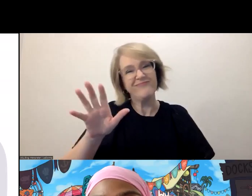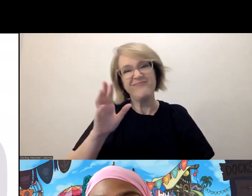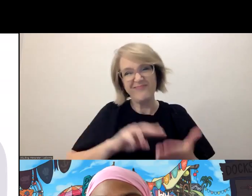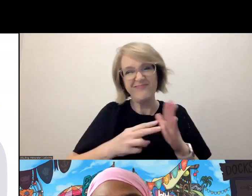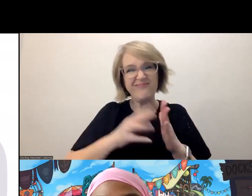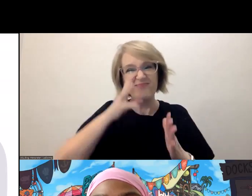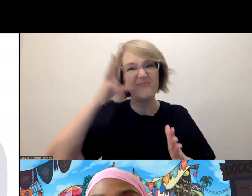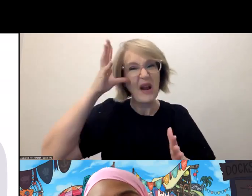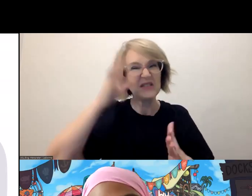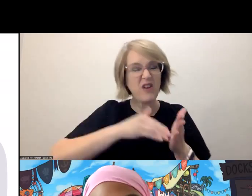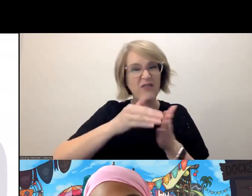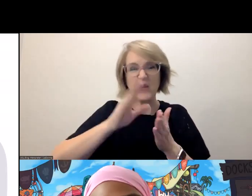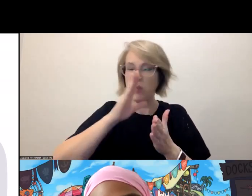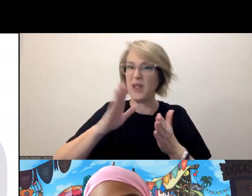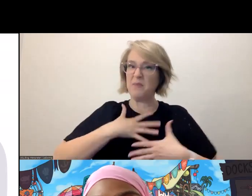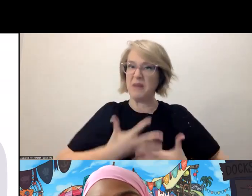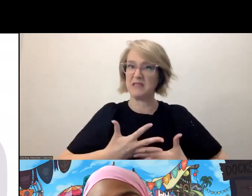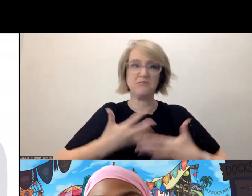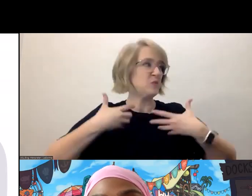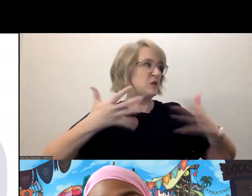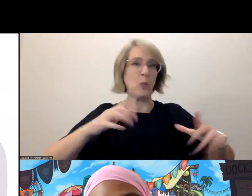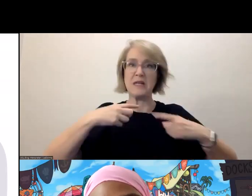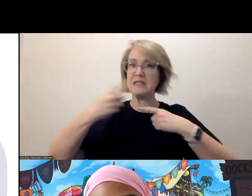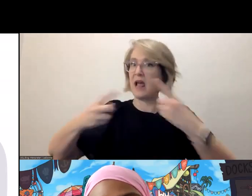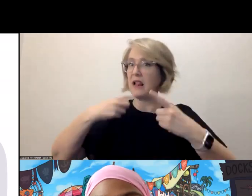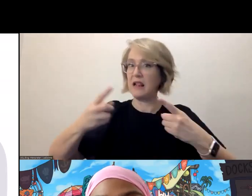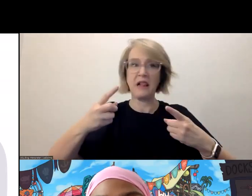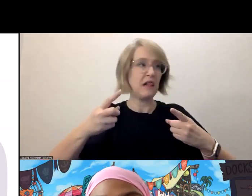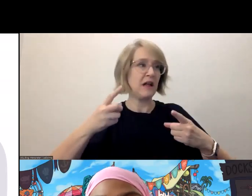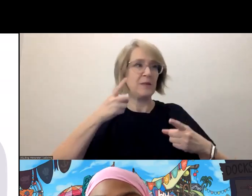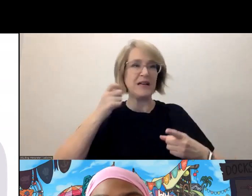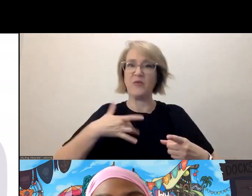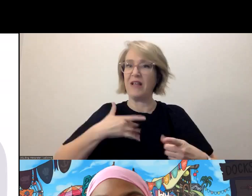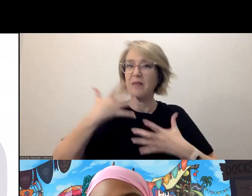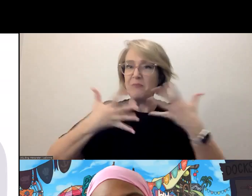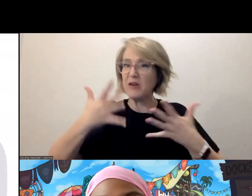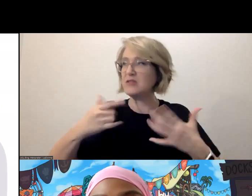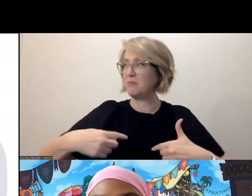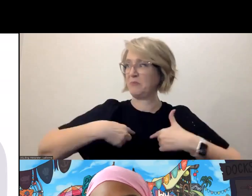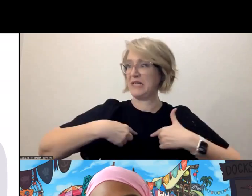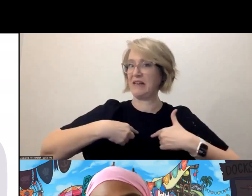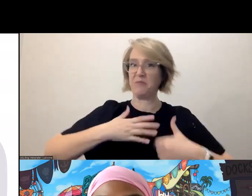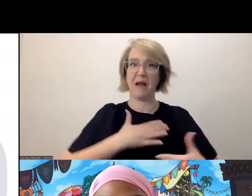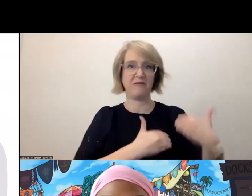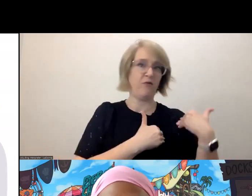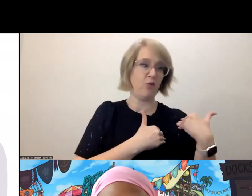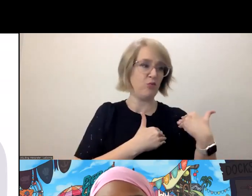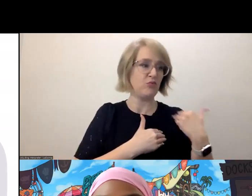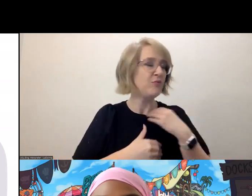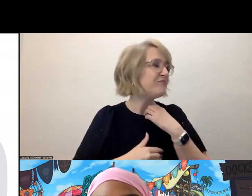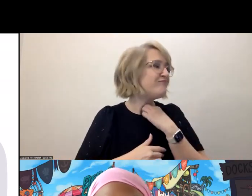or we serve kids, you don't want everyone to know because you feel that it's your fault that this is happening. And I couldn't find something that I found that